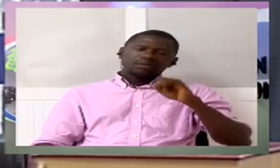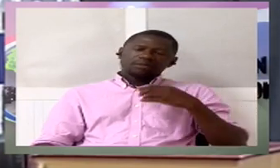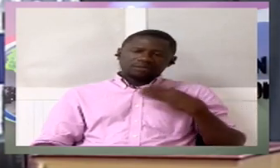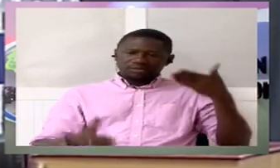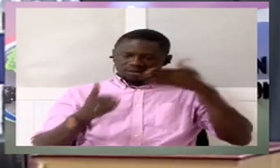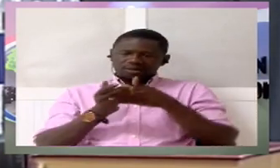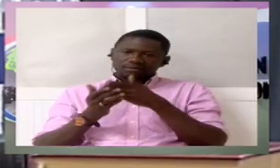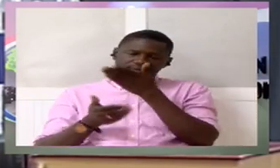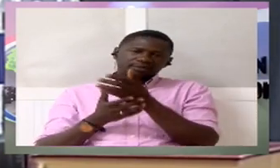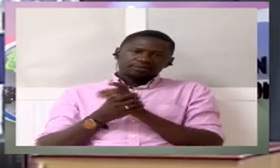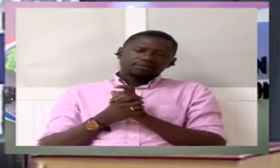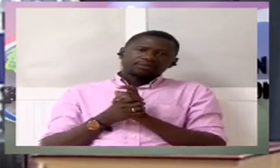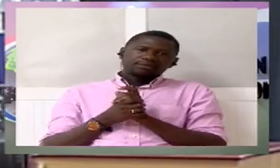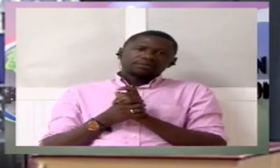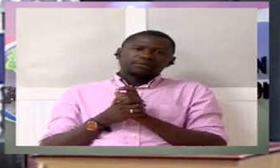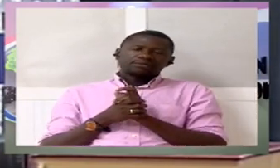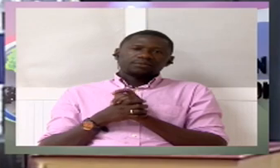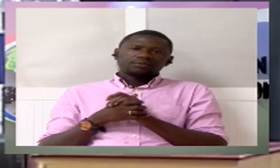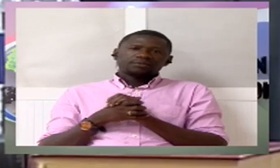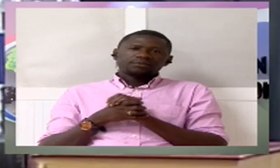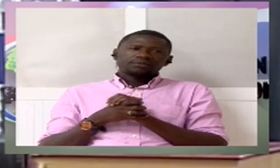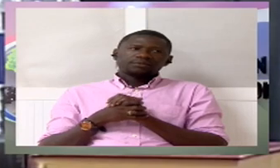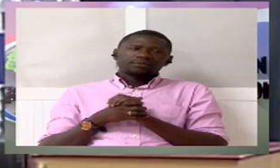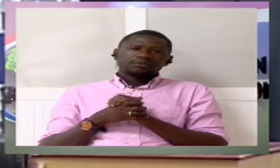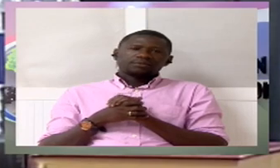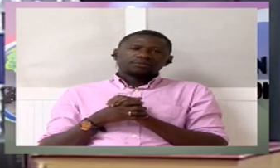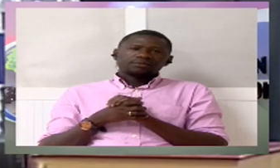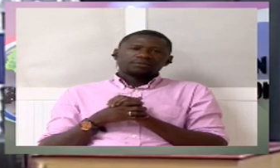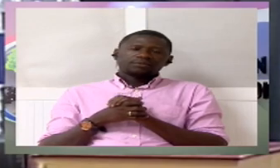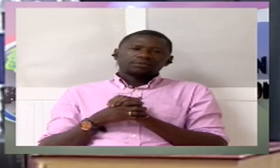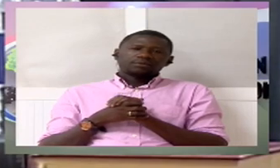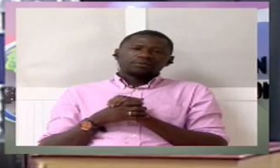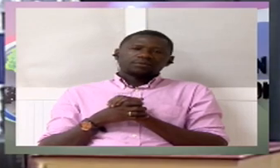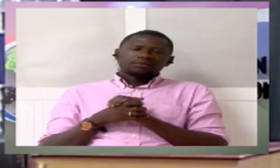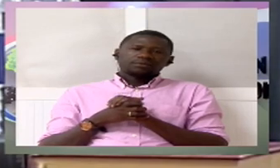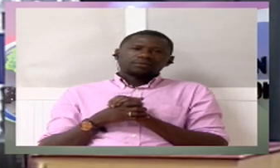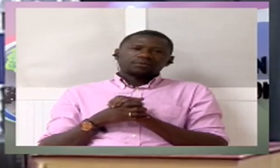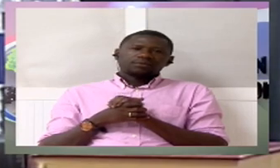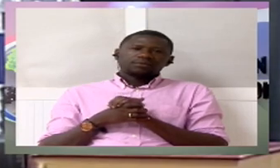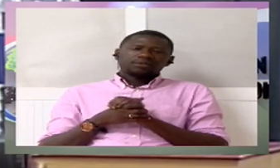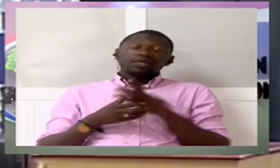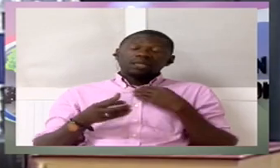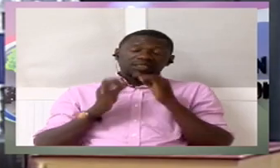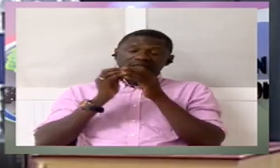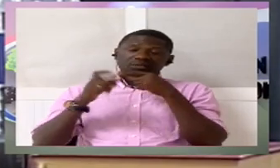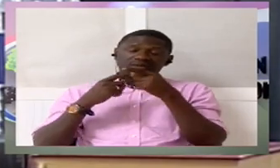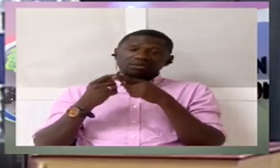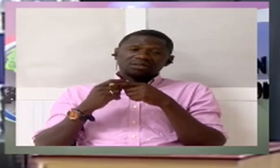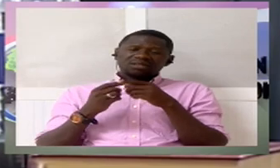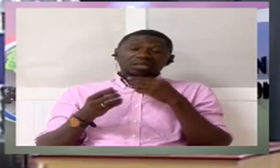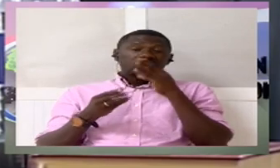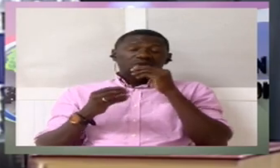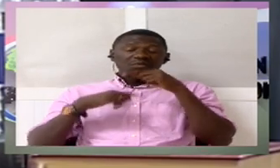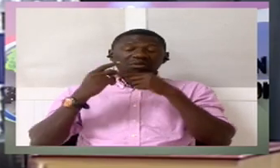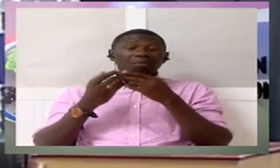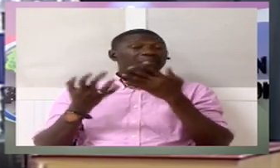ko I couldn't million lefaid. Malong exactly how many millions? And said to him, he mentioned